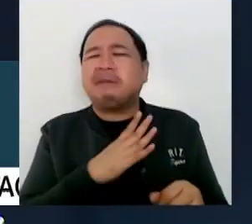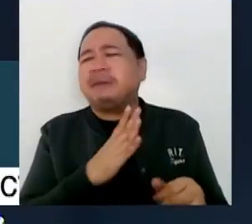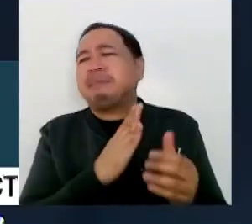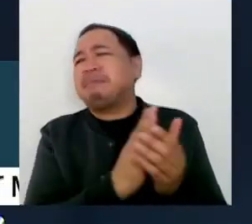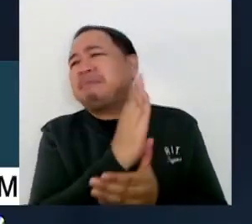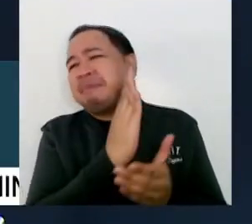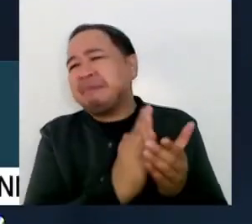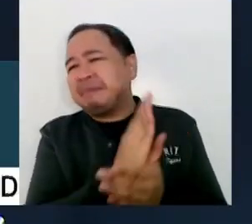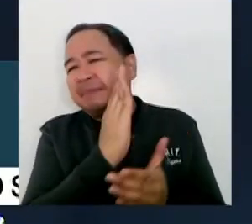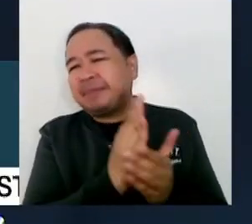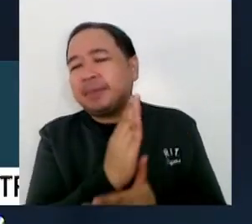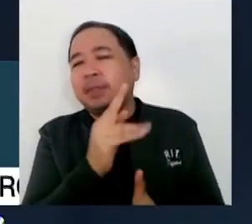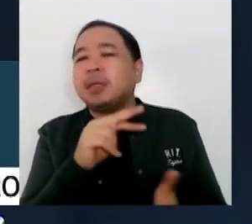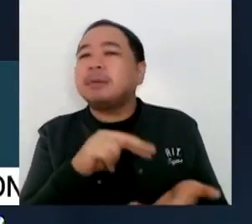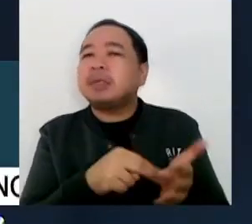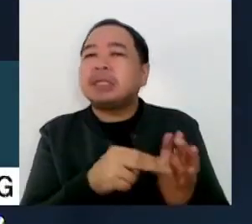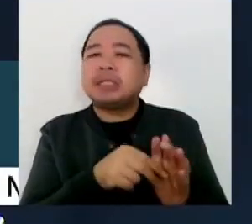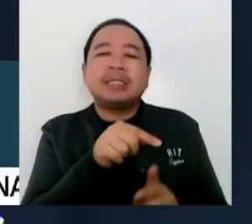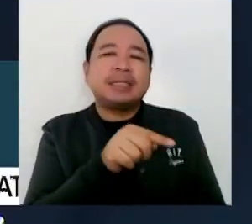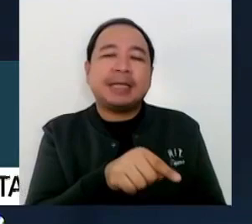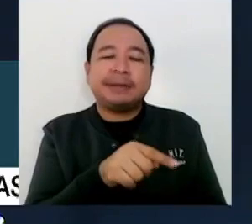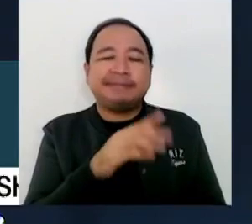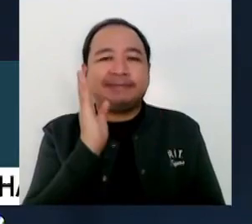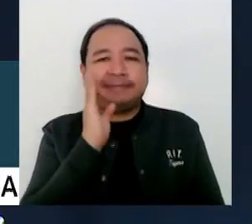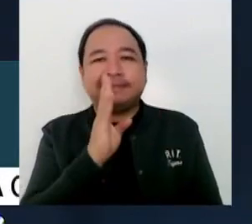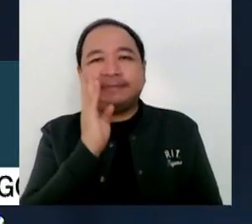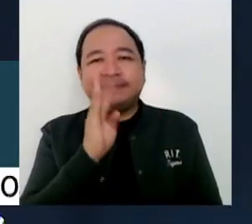a blemish on the record of the Senate.